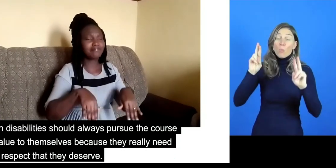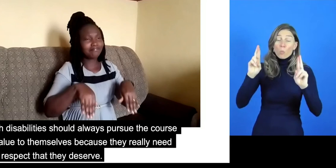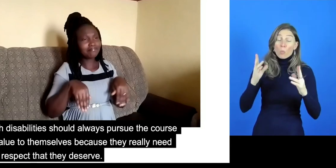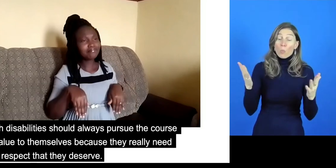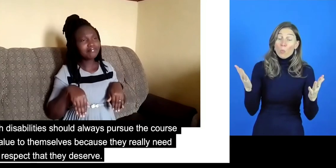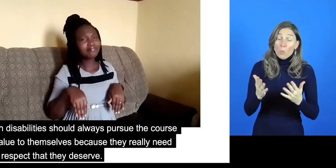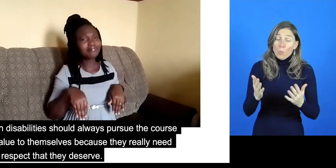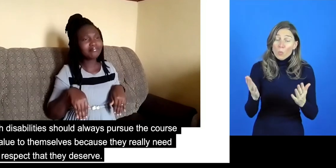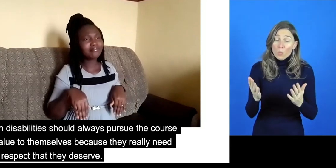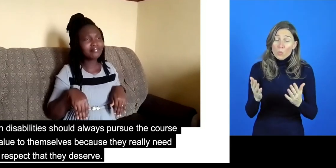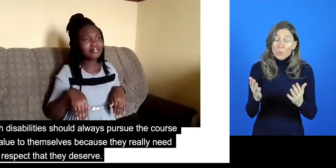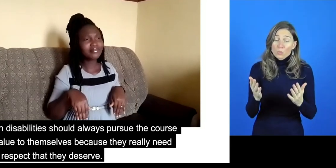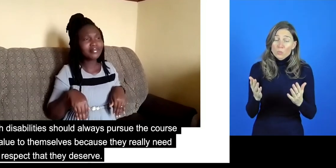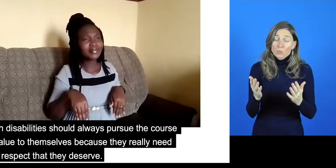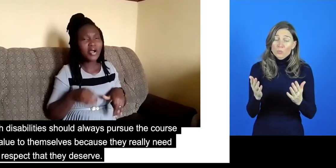not,